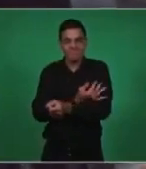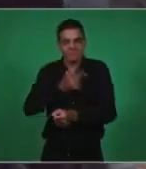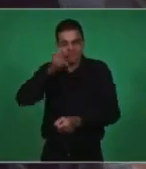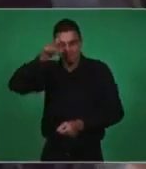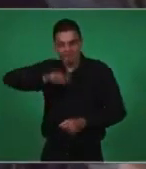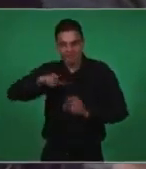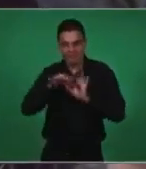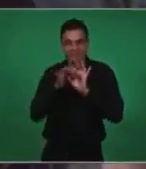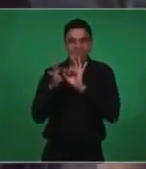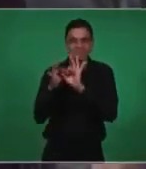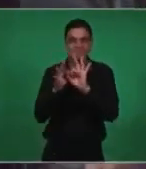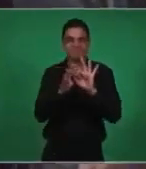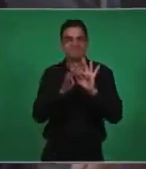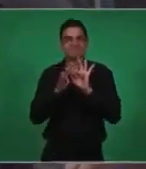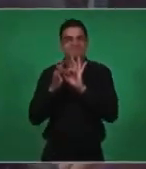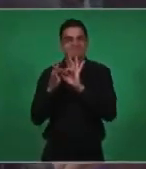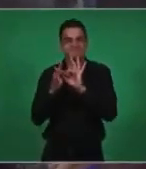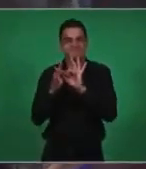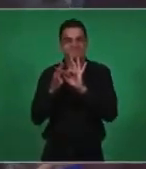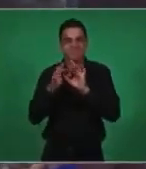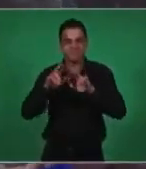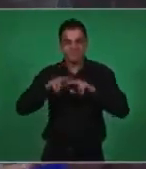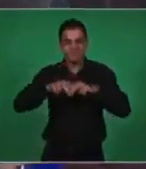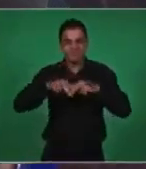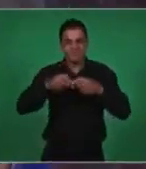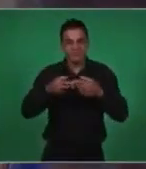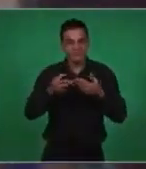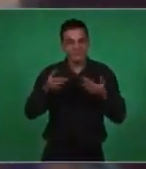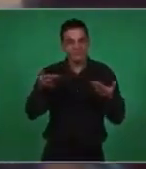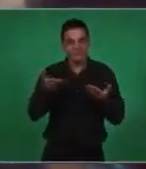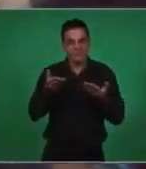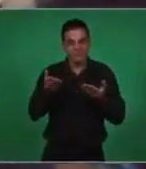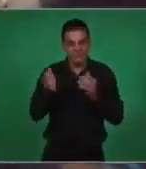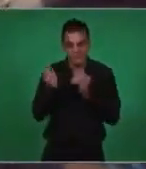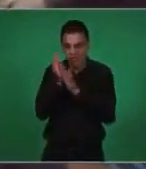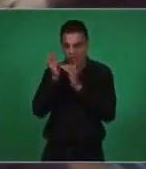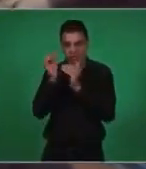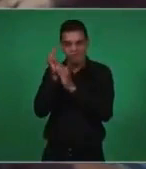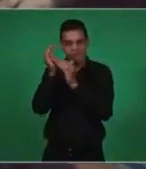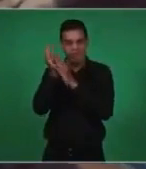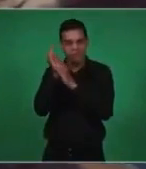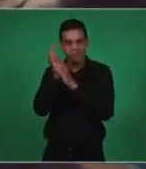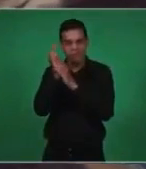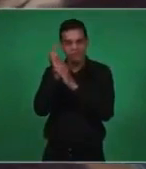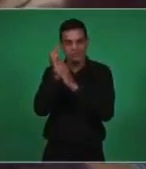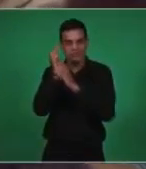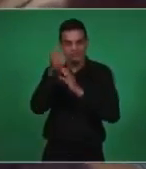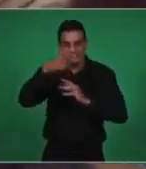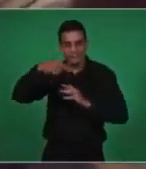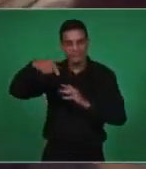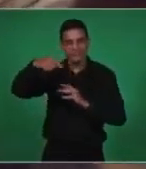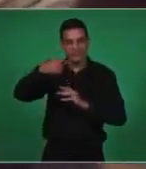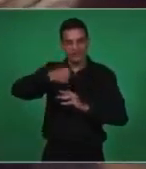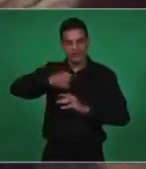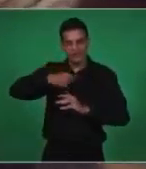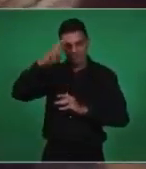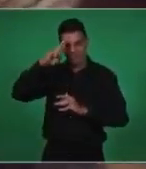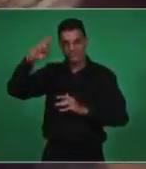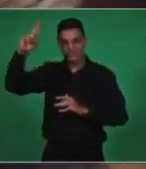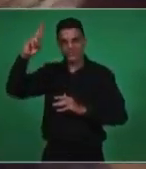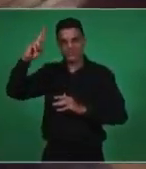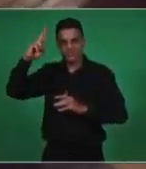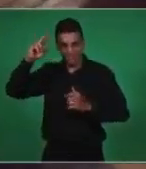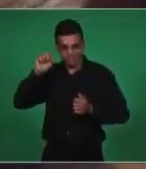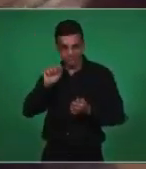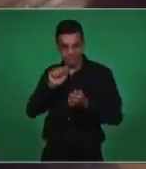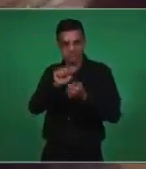brokenness of heart, and renew and refreshing. And as you sing the song in praise to my name, I